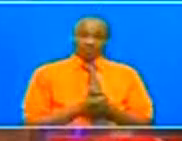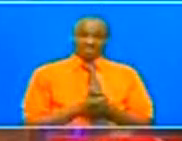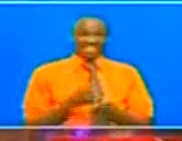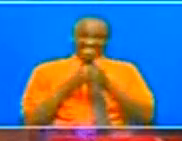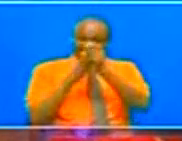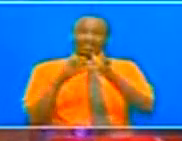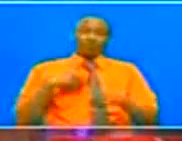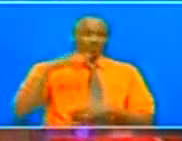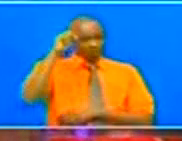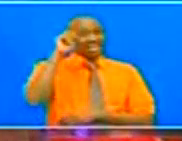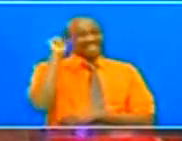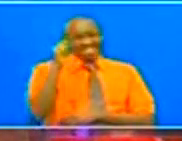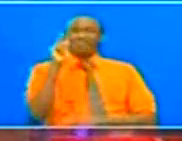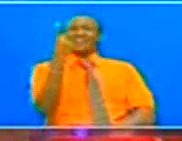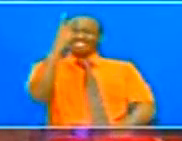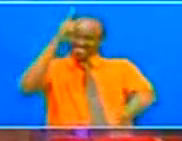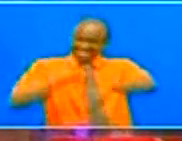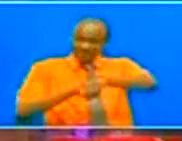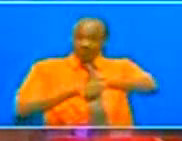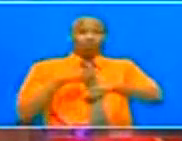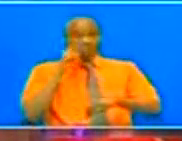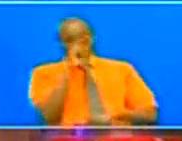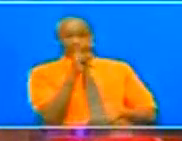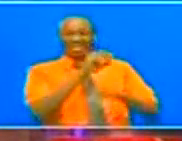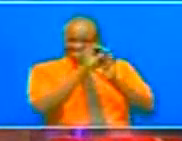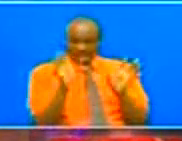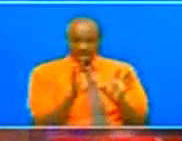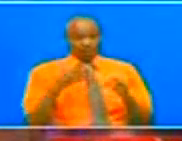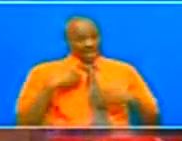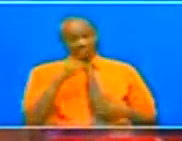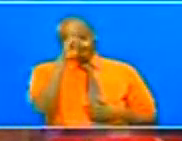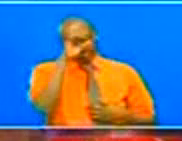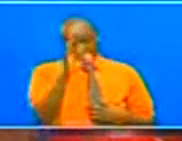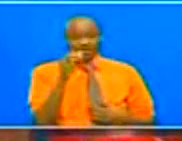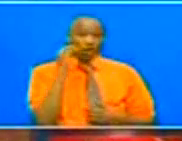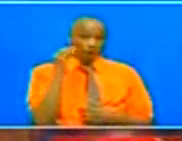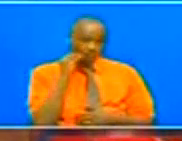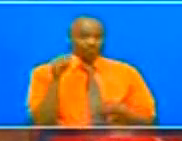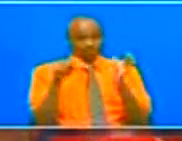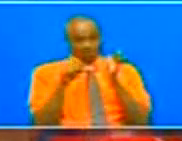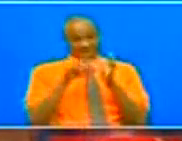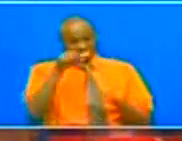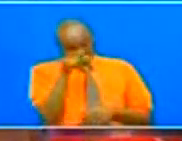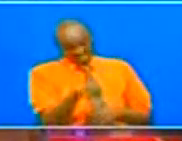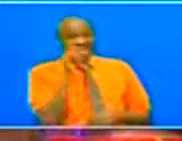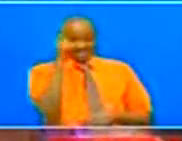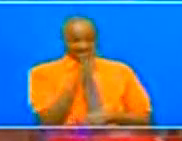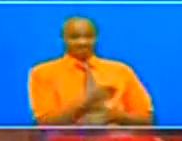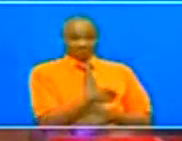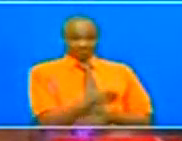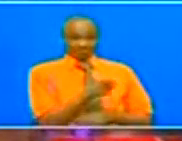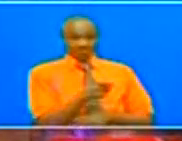leadership of Northern Kenya, for the first time, we have realized there's a serious homegrown terror.